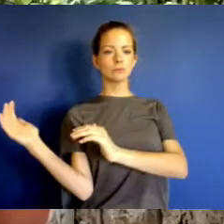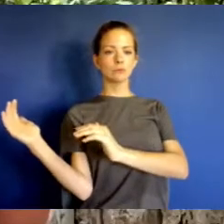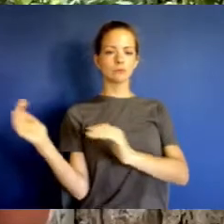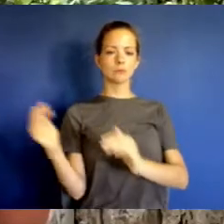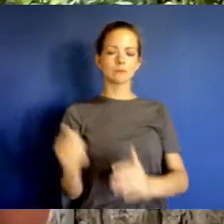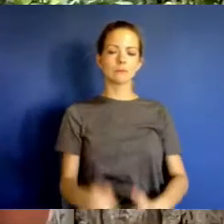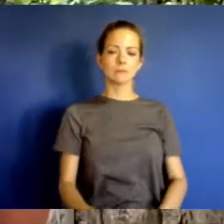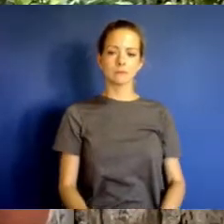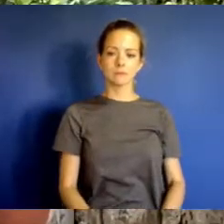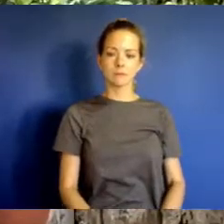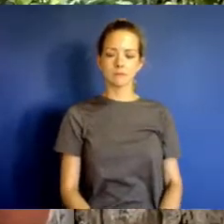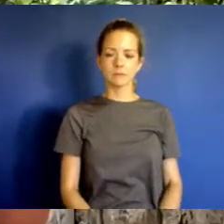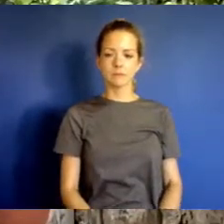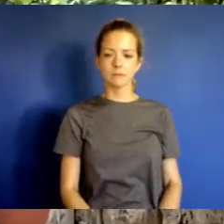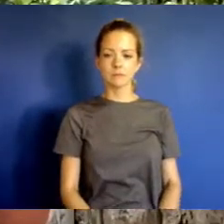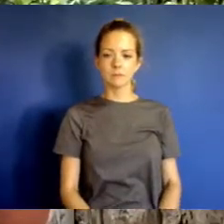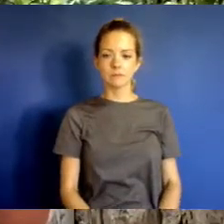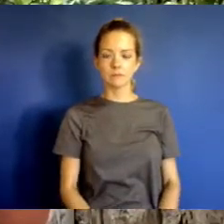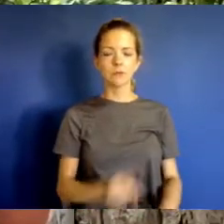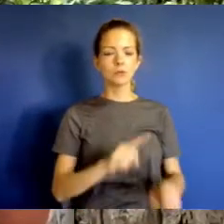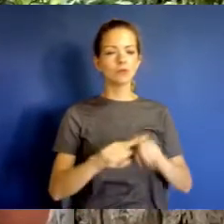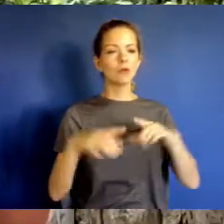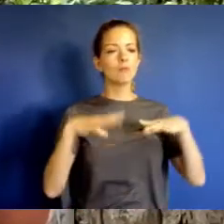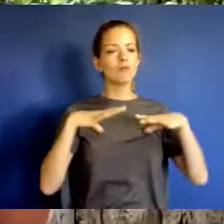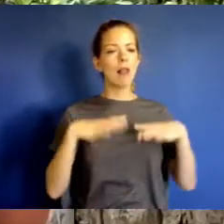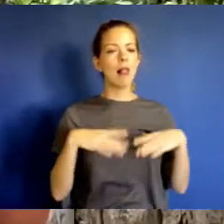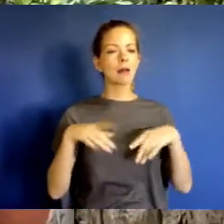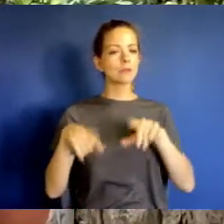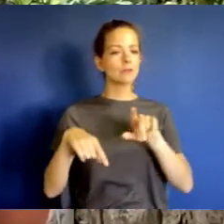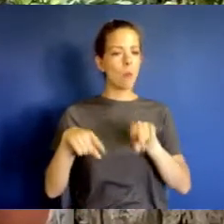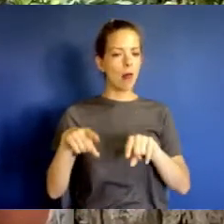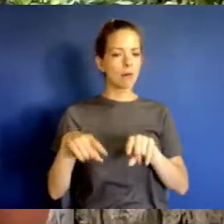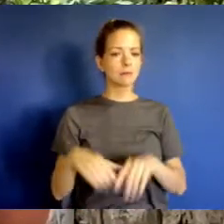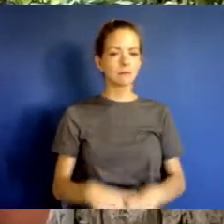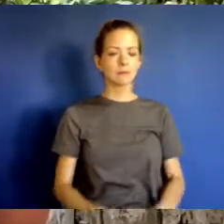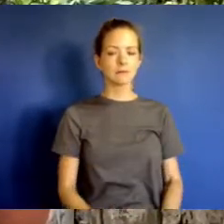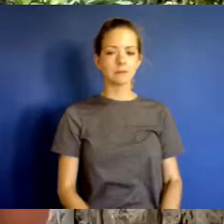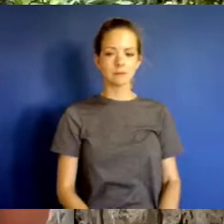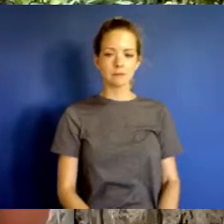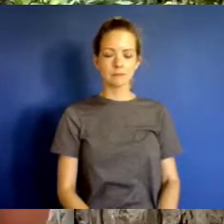We're just trying to relax the legs as much as possible for that stretch to happen.